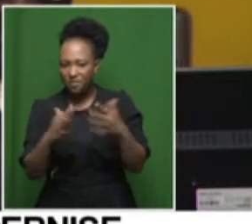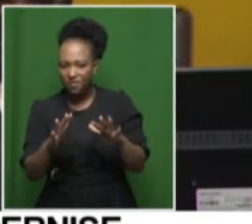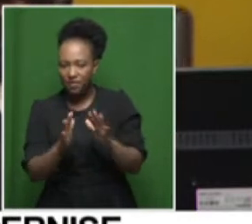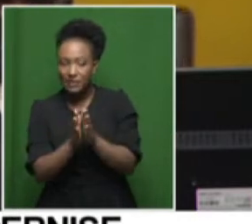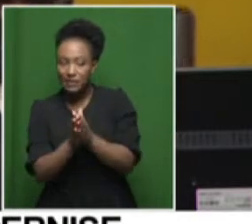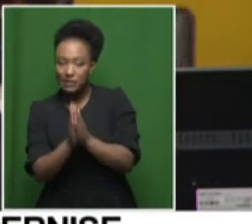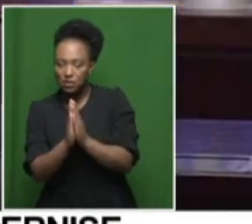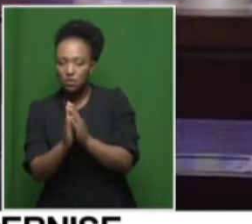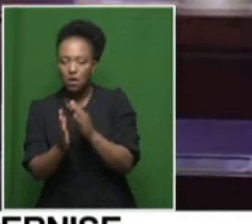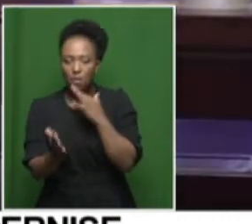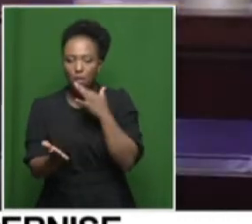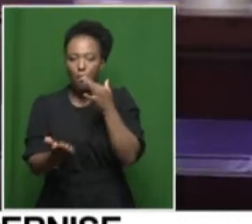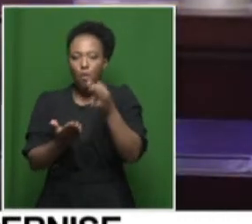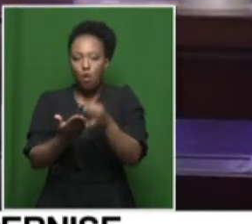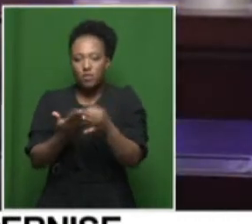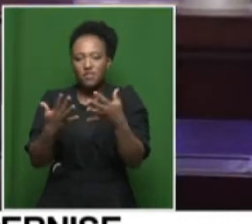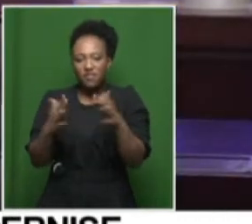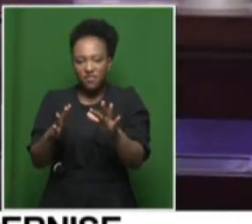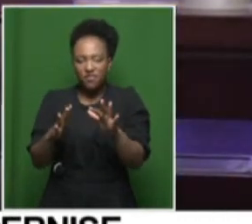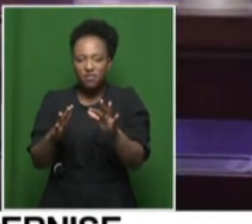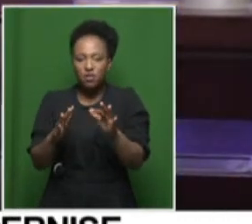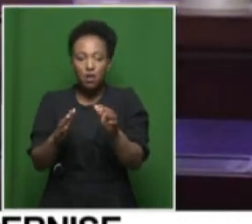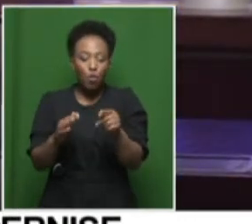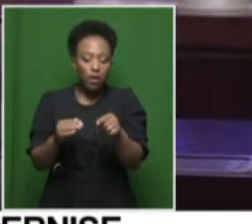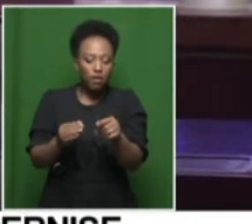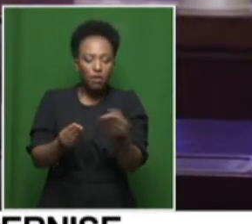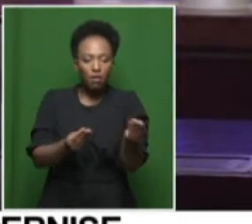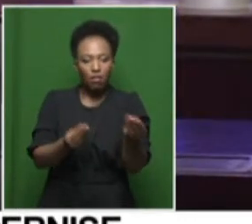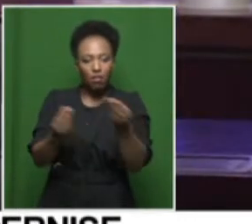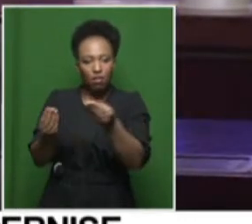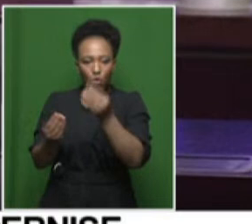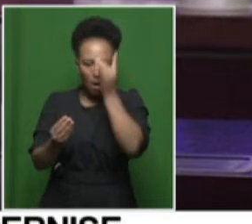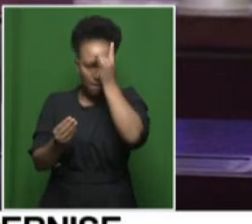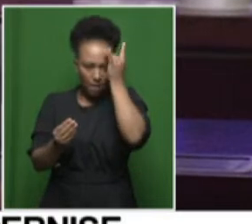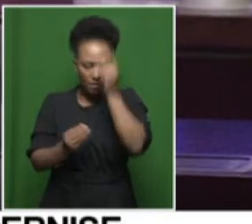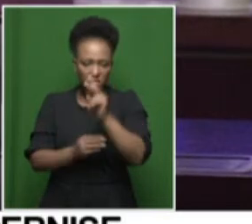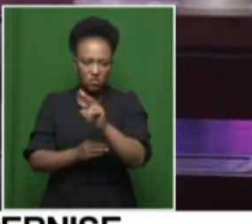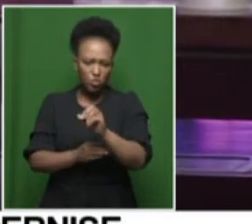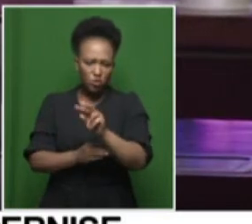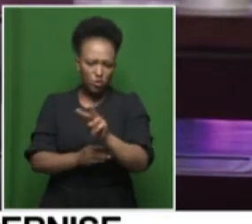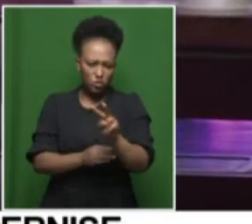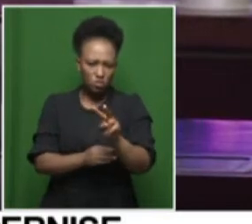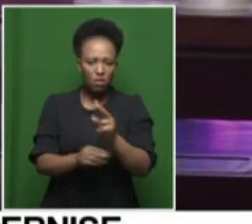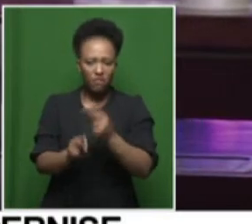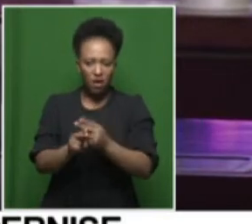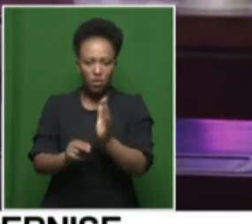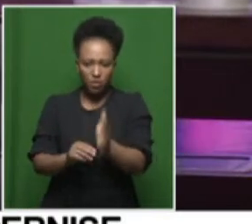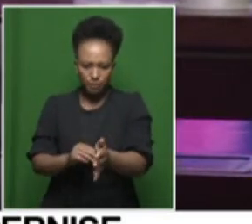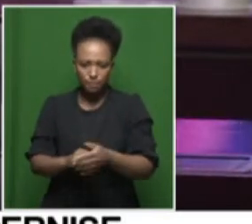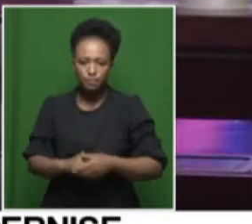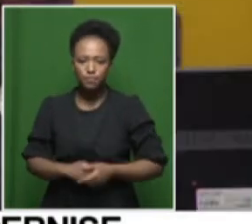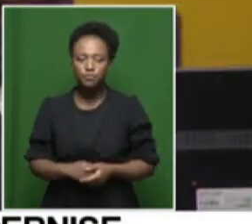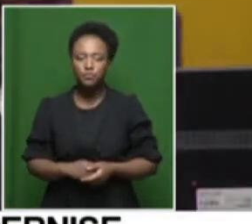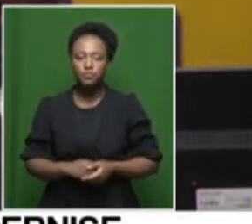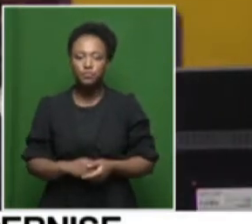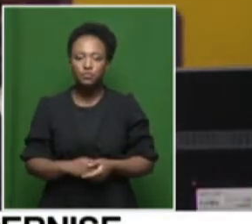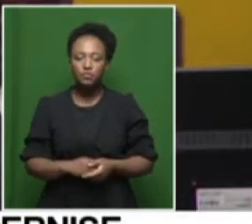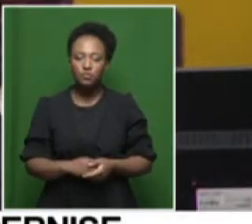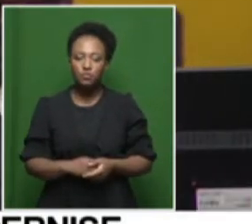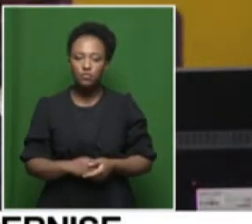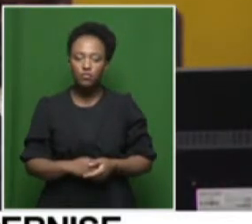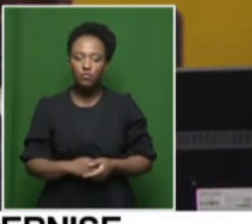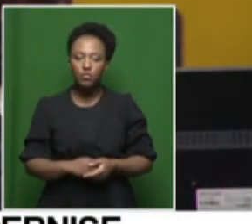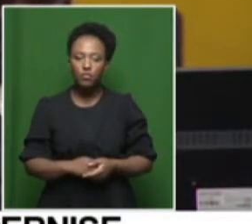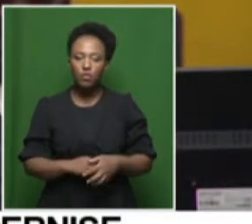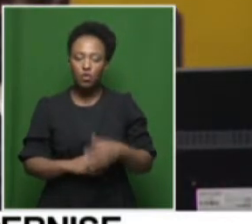proposal will be issued in March 2022. Madam Speaker,